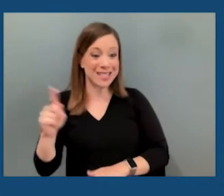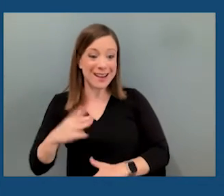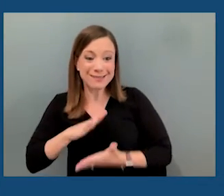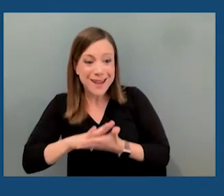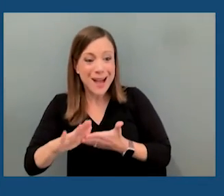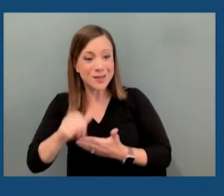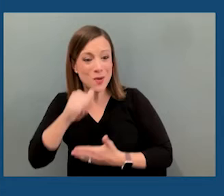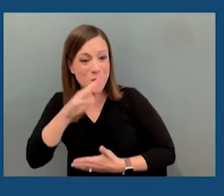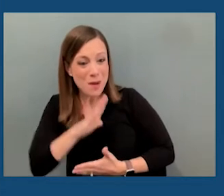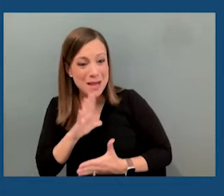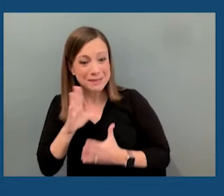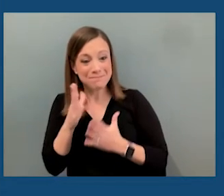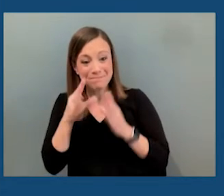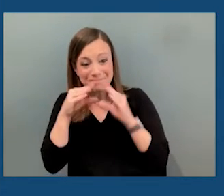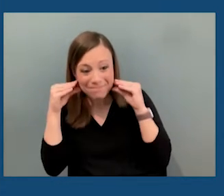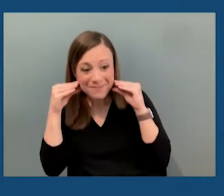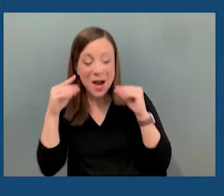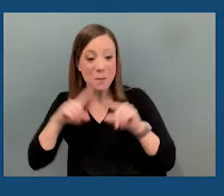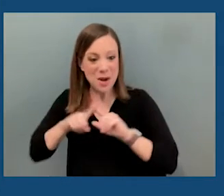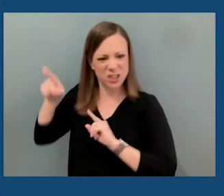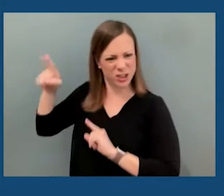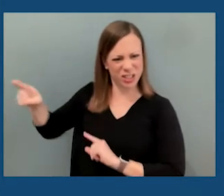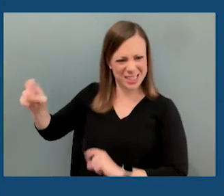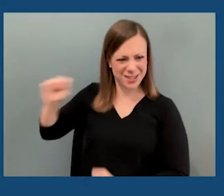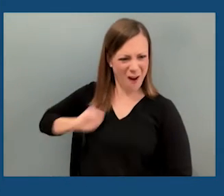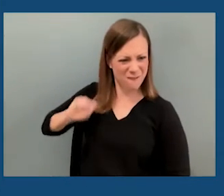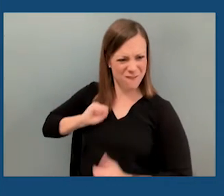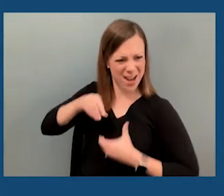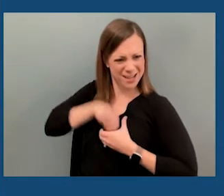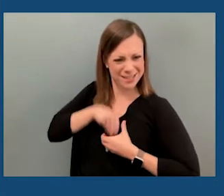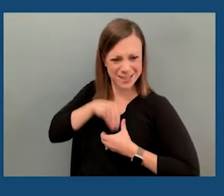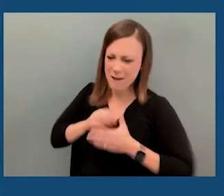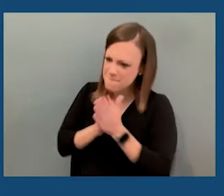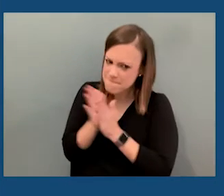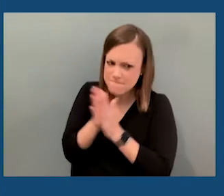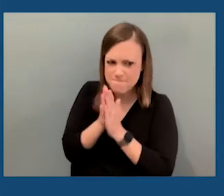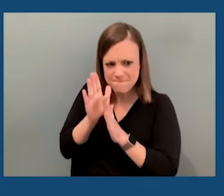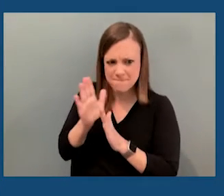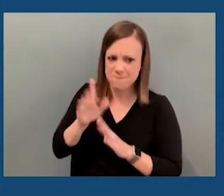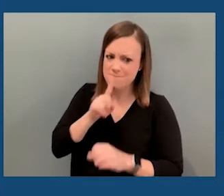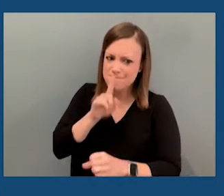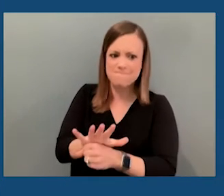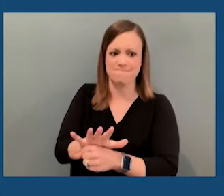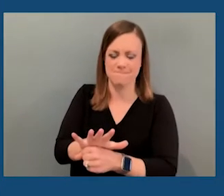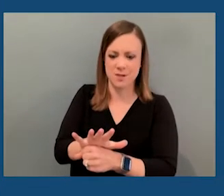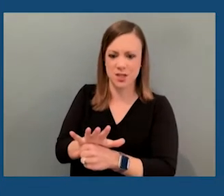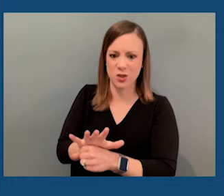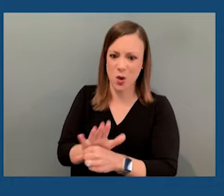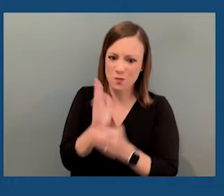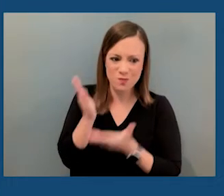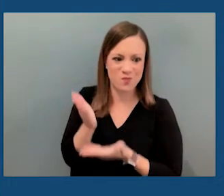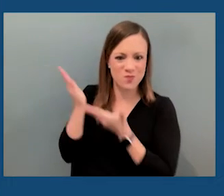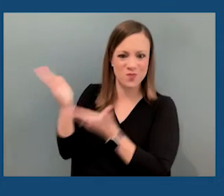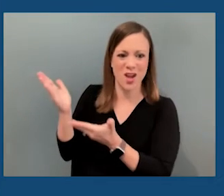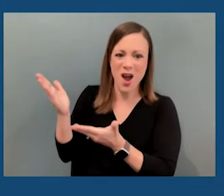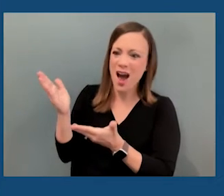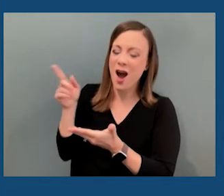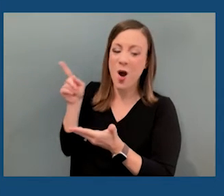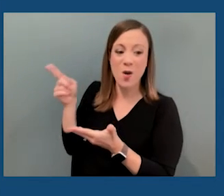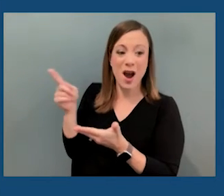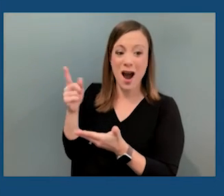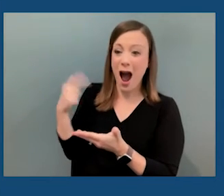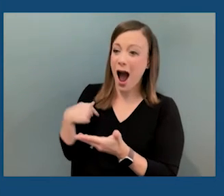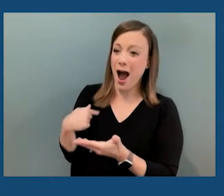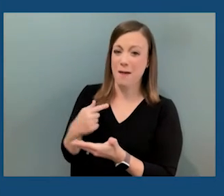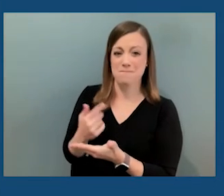tough, and she's getting it done, and I think we all owe her a real debt of gratitude. So with that, I'll say, we're glad to give her her credit. It is